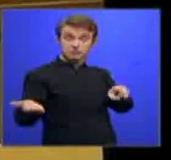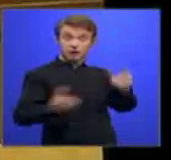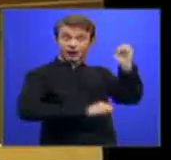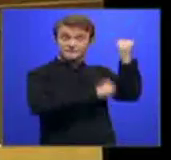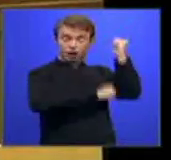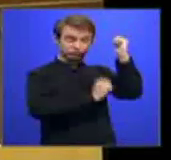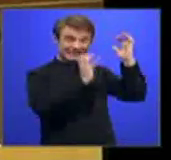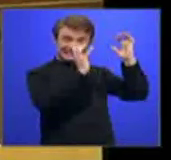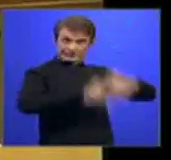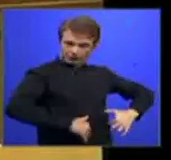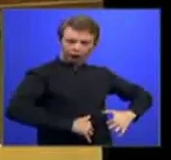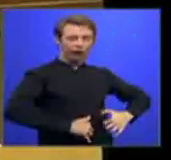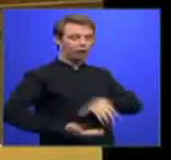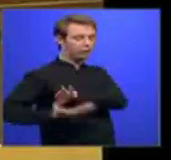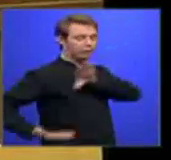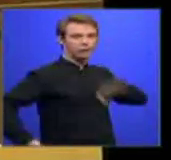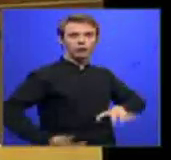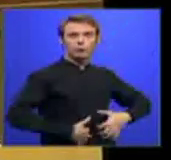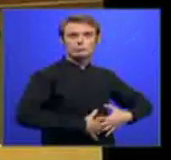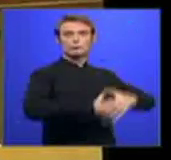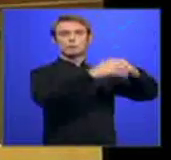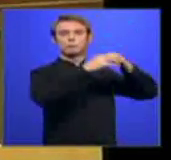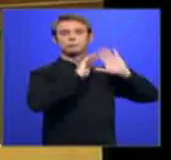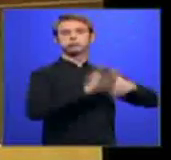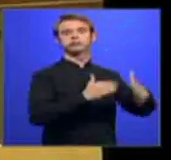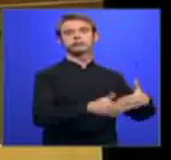factories and jobs.